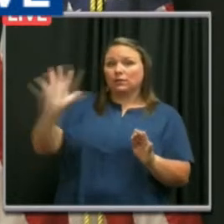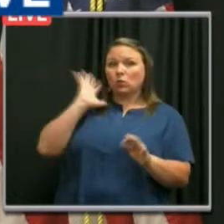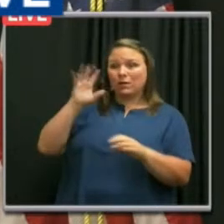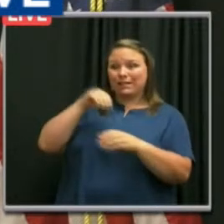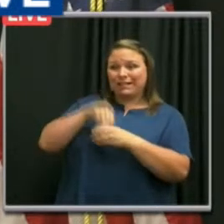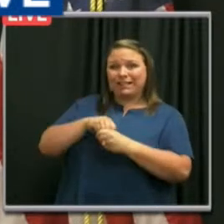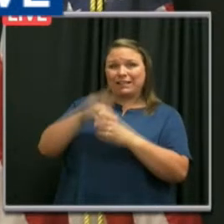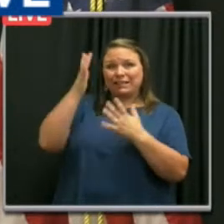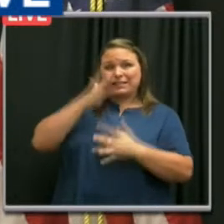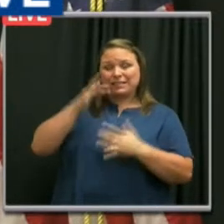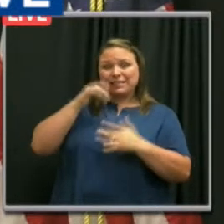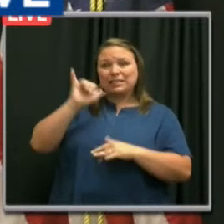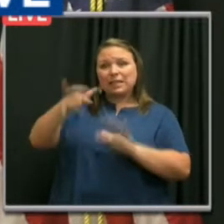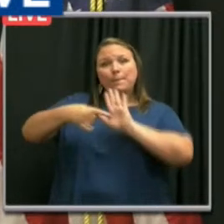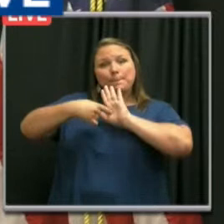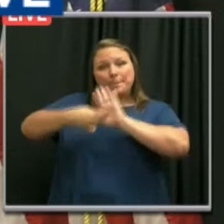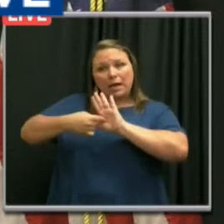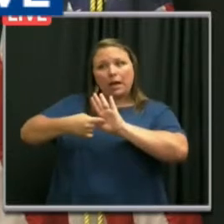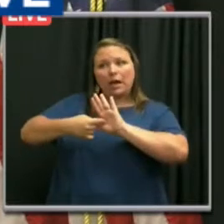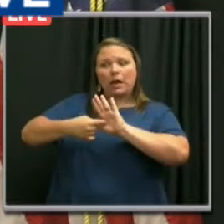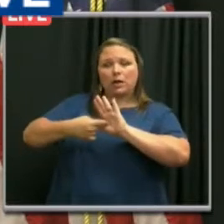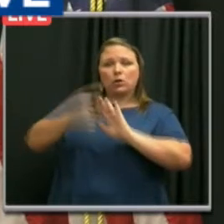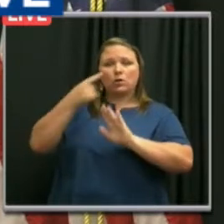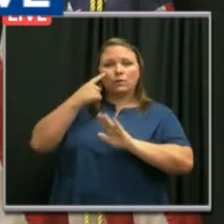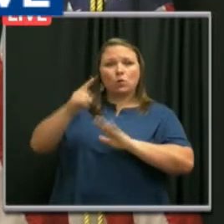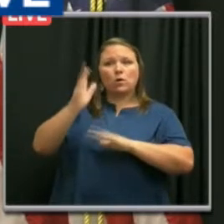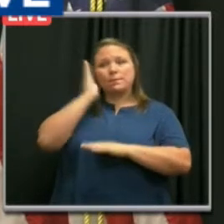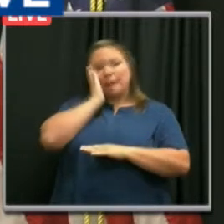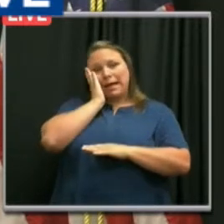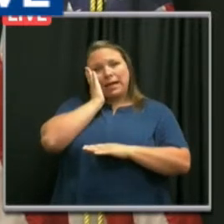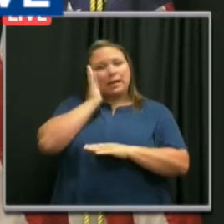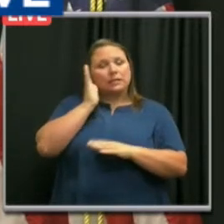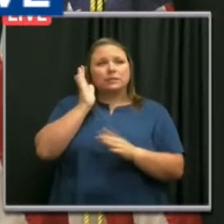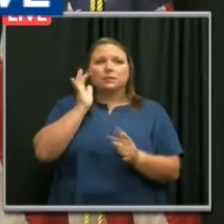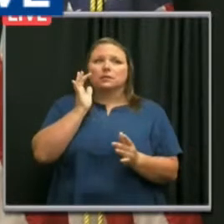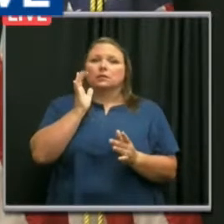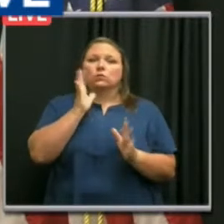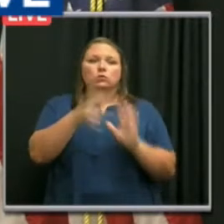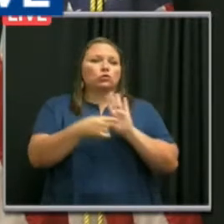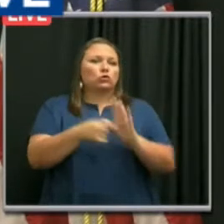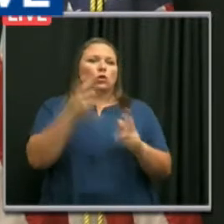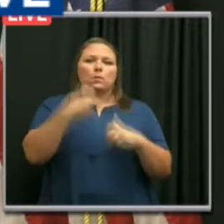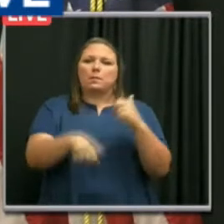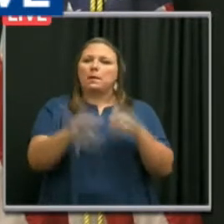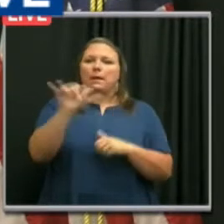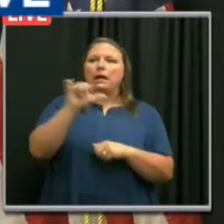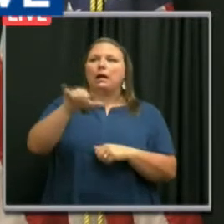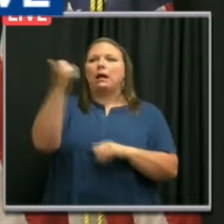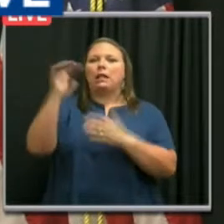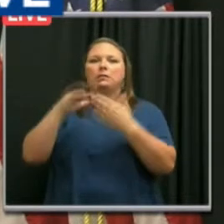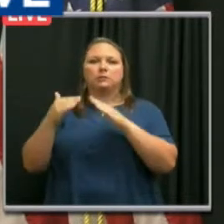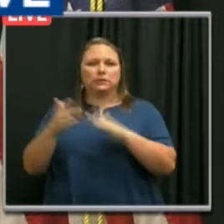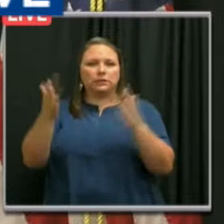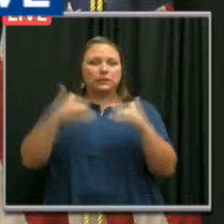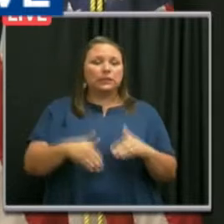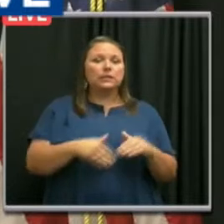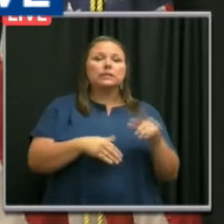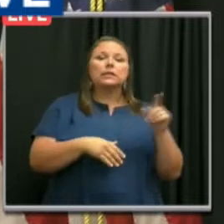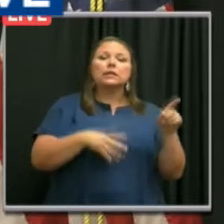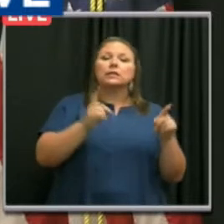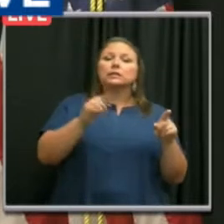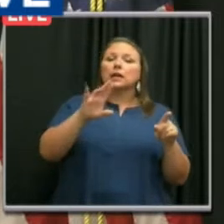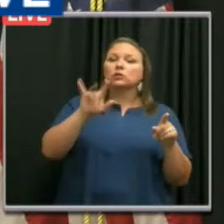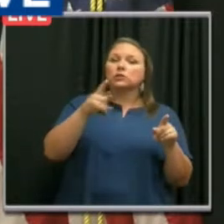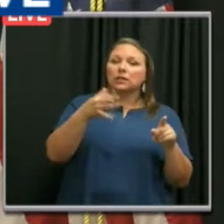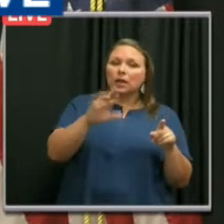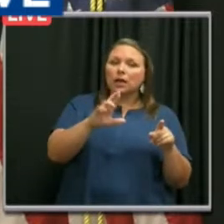the health capacity, the model for that was clearly going to lead to problems. Dr. Jahangir mentioned tests, but let's also